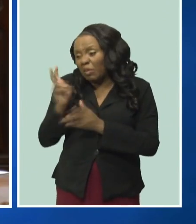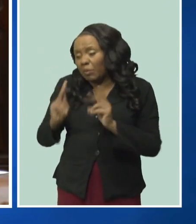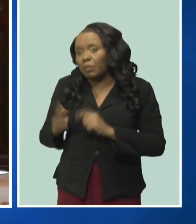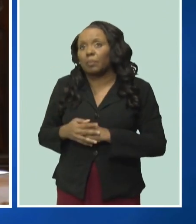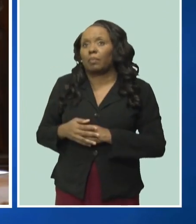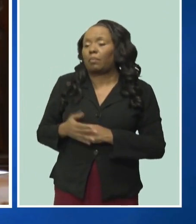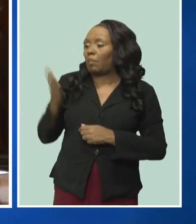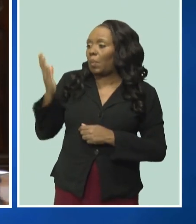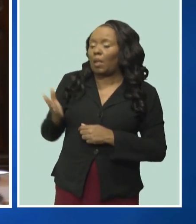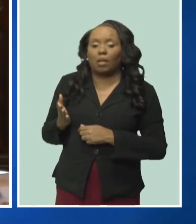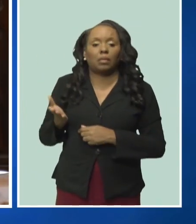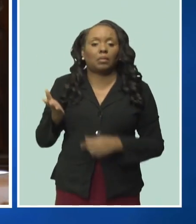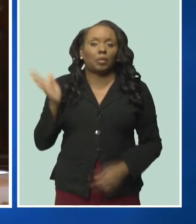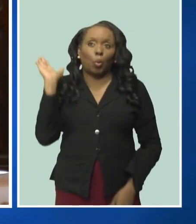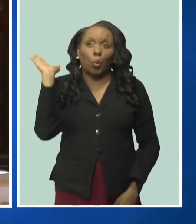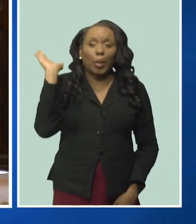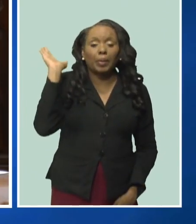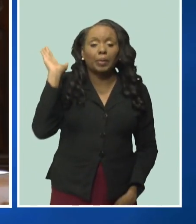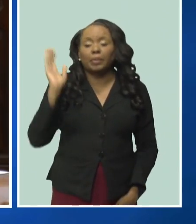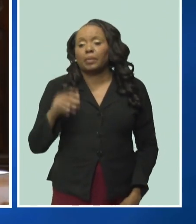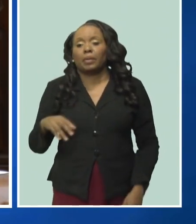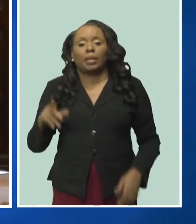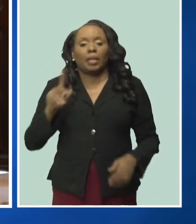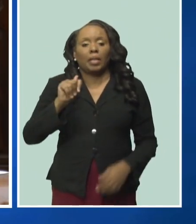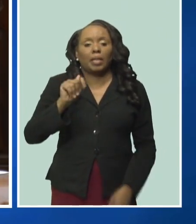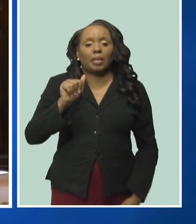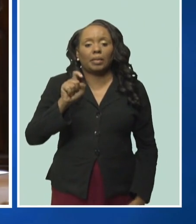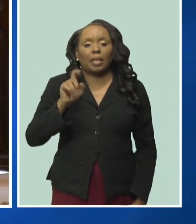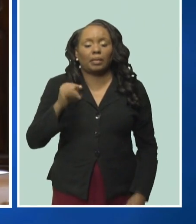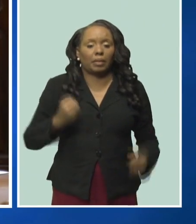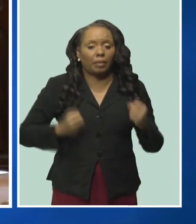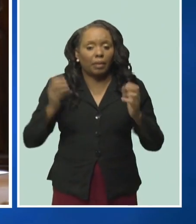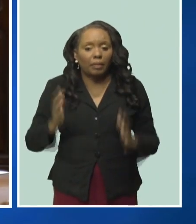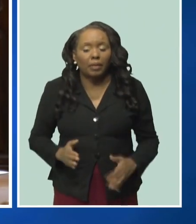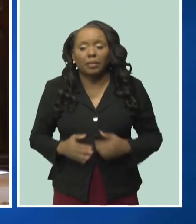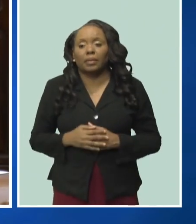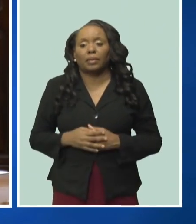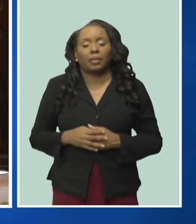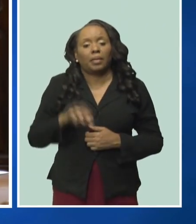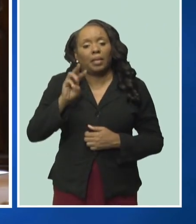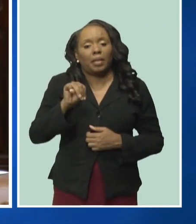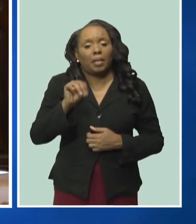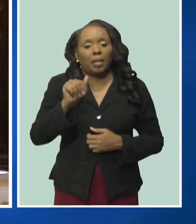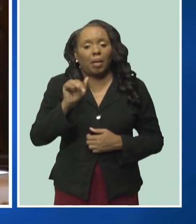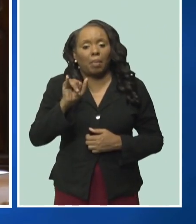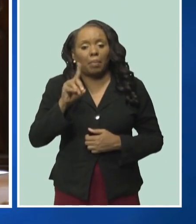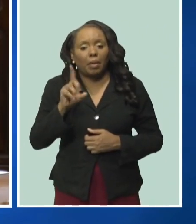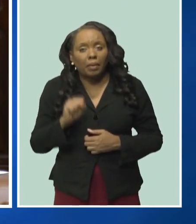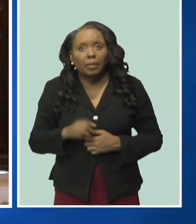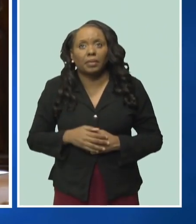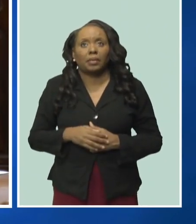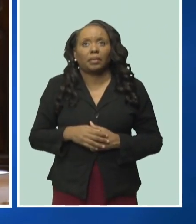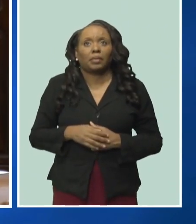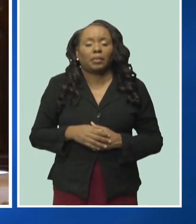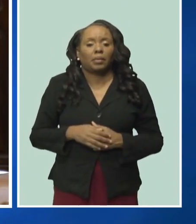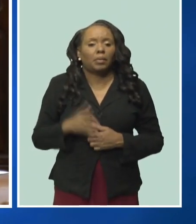the taxi drivers, the vendors who are supported by this industry. We need to say to them,